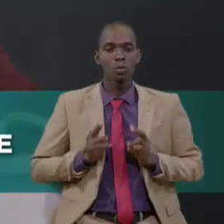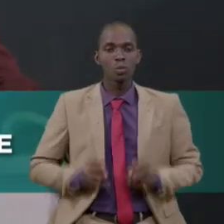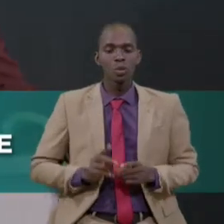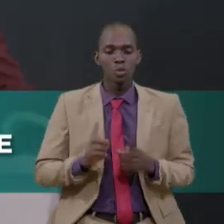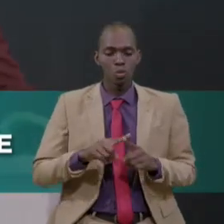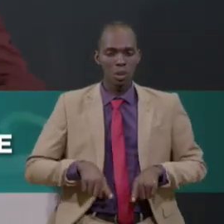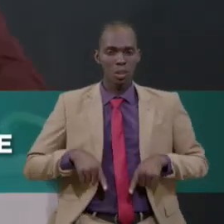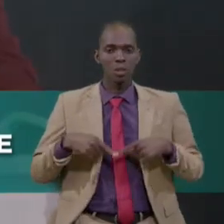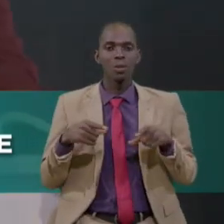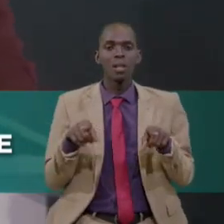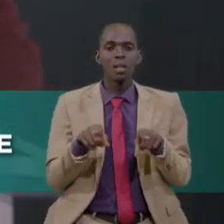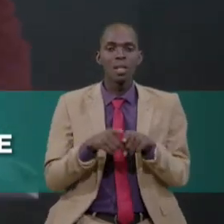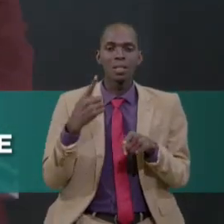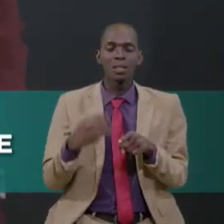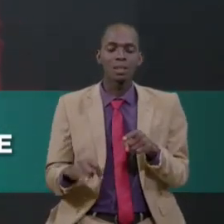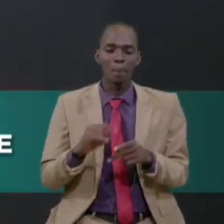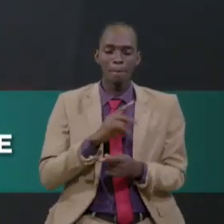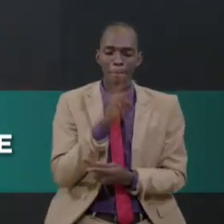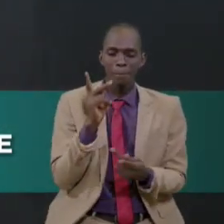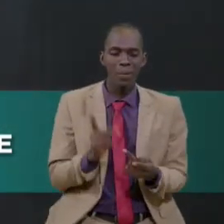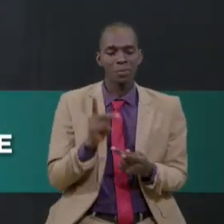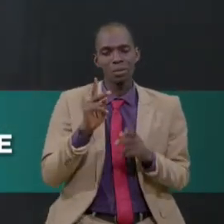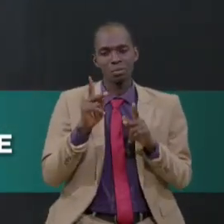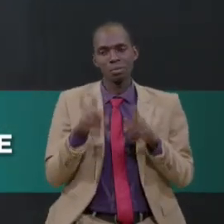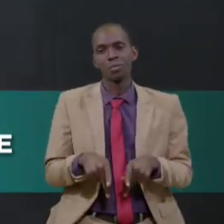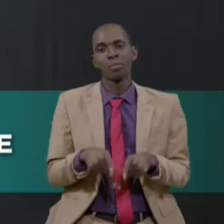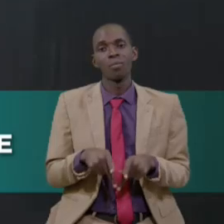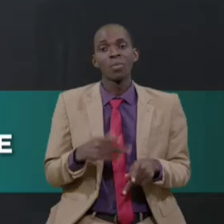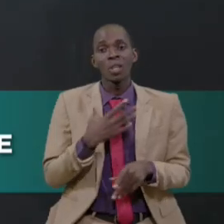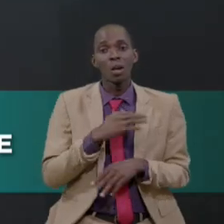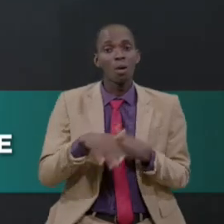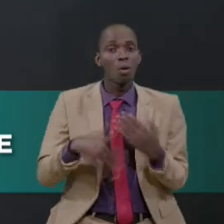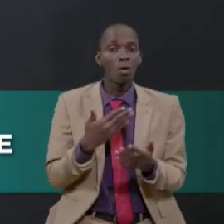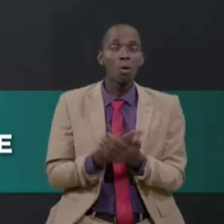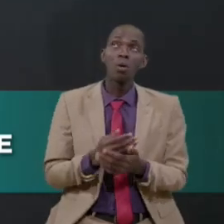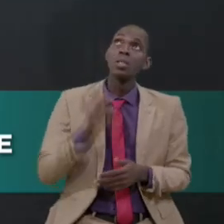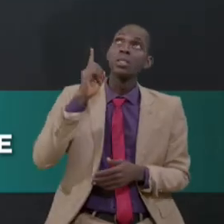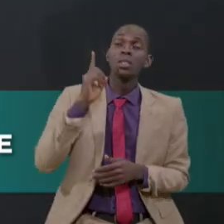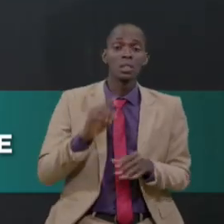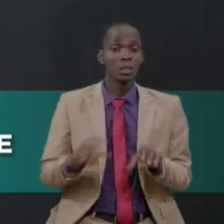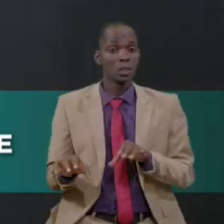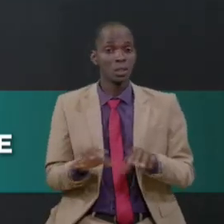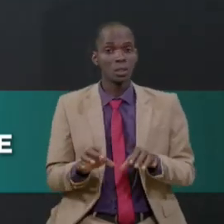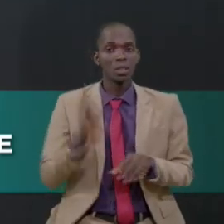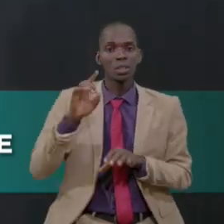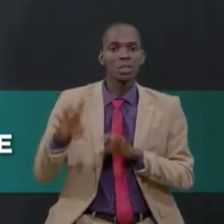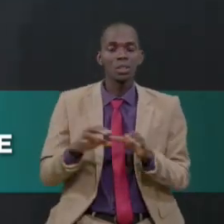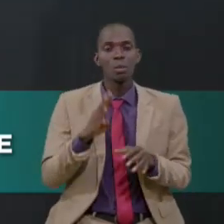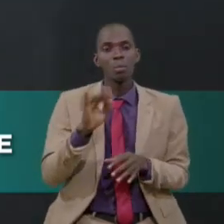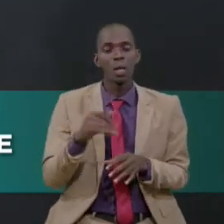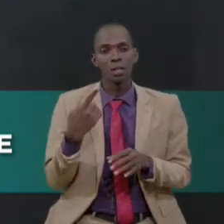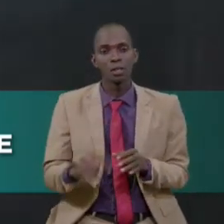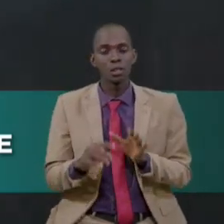perfect man. And he said, all he did by the commandment of the Father, and he did by